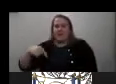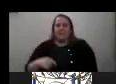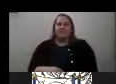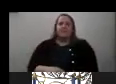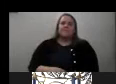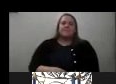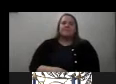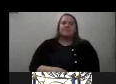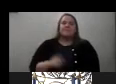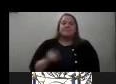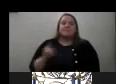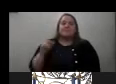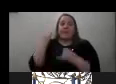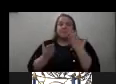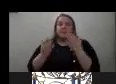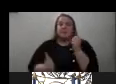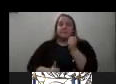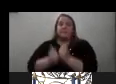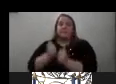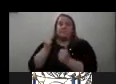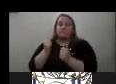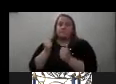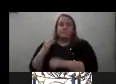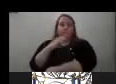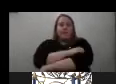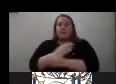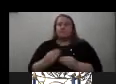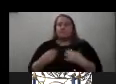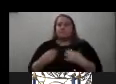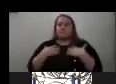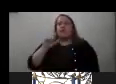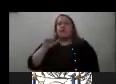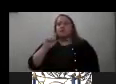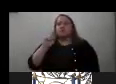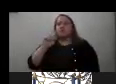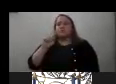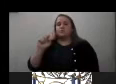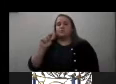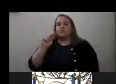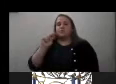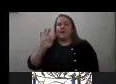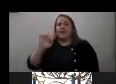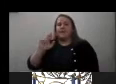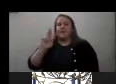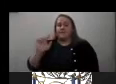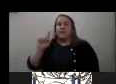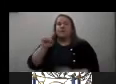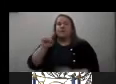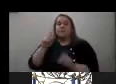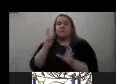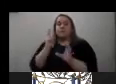1952. And his last and probably most potent muse was Suzanne Farrell. And she joined New York City Ballet in